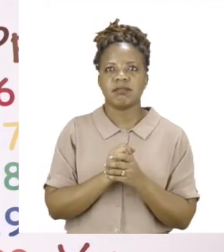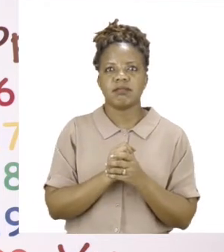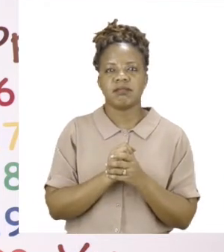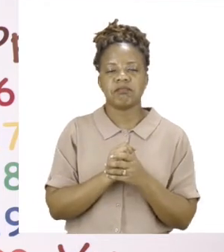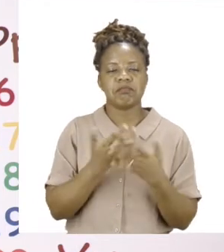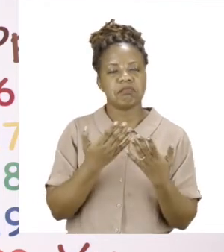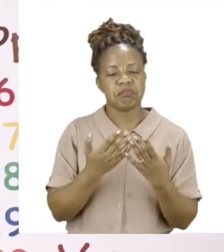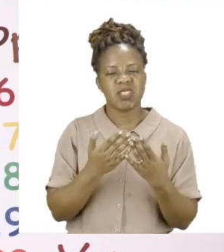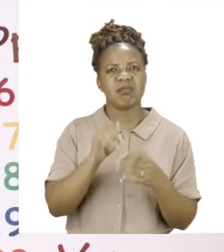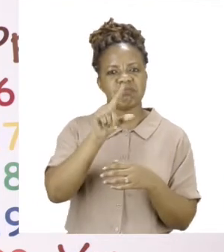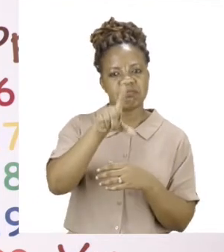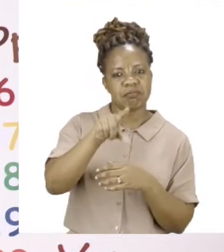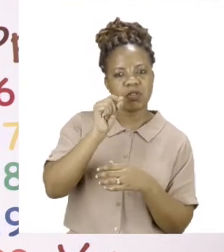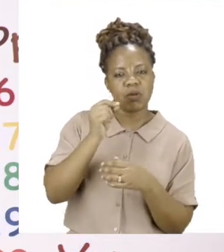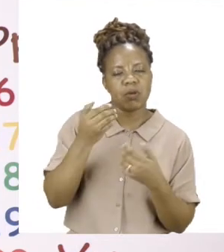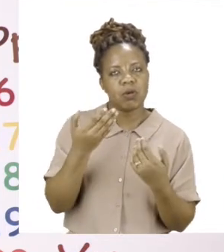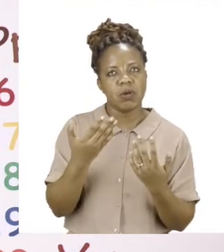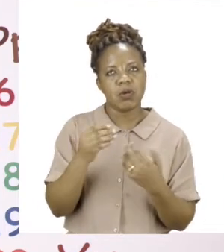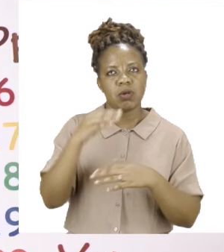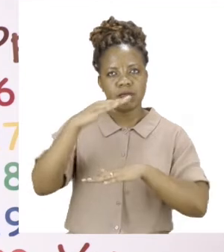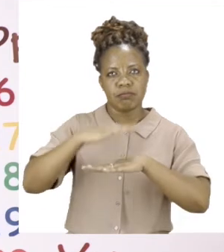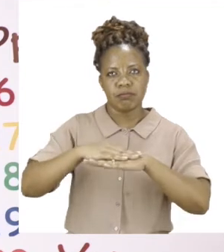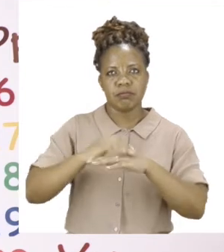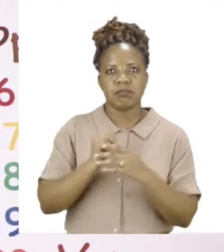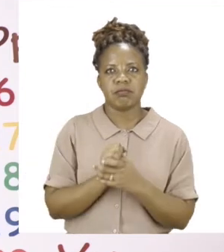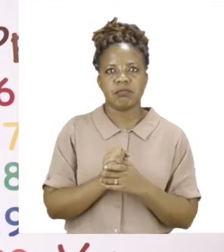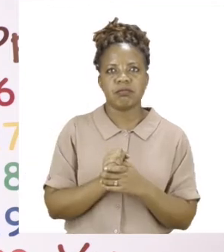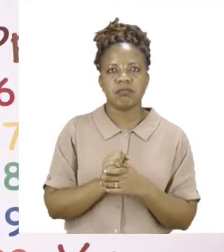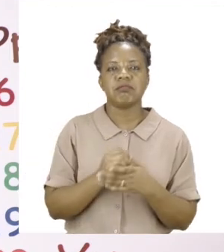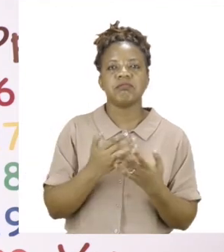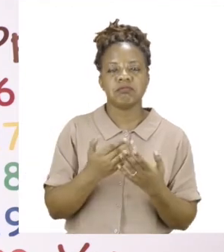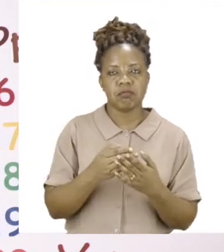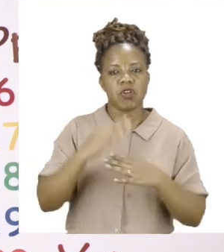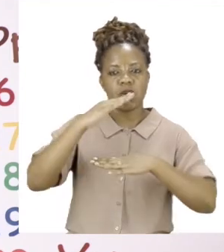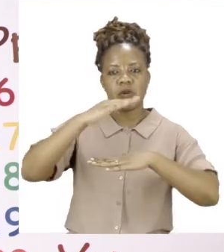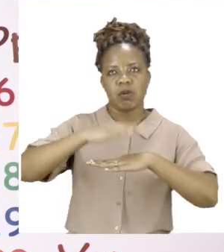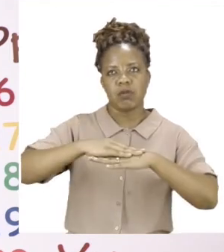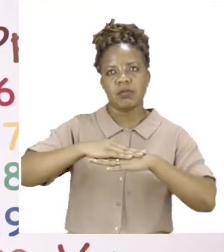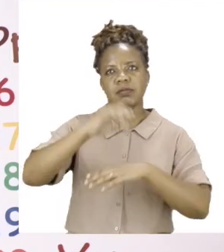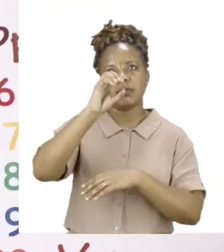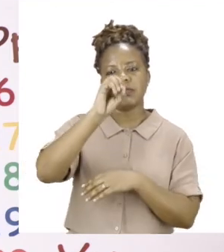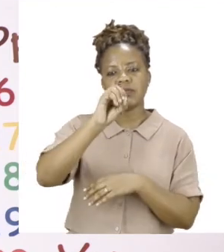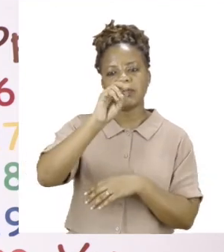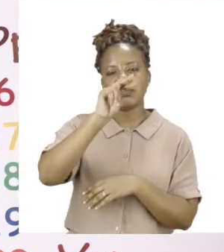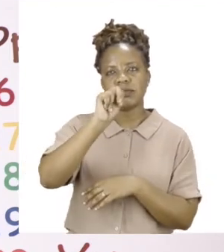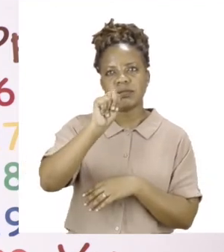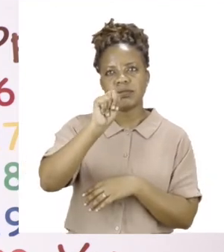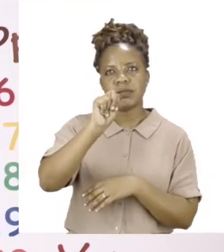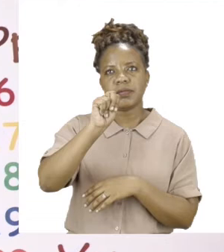or on. In this case, it is the word on. So we're going to write our